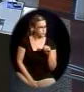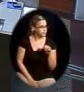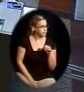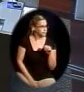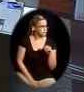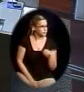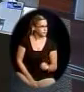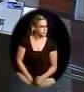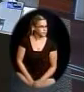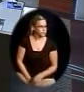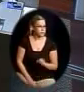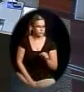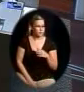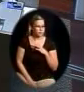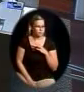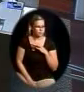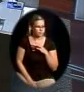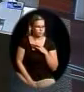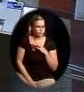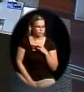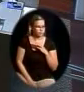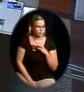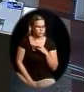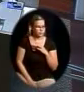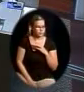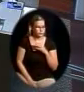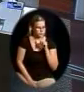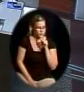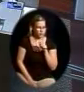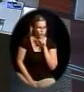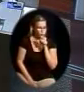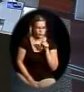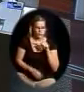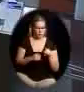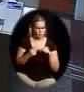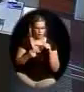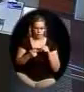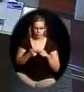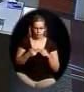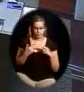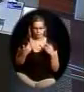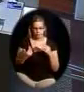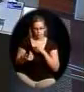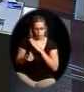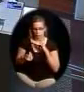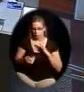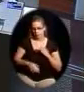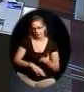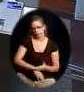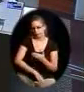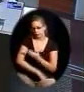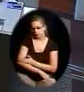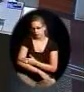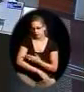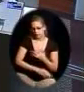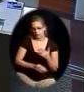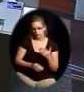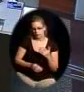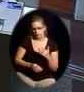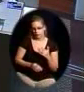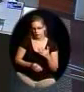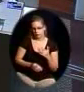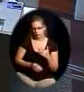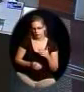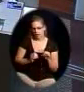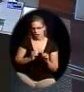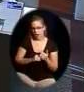Mm-hmm. And this is really about board improvement, how we work together and